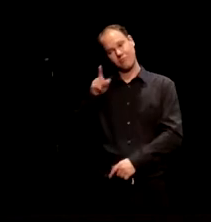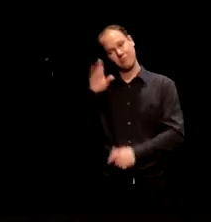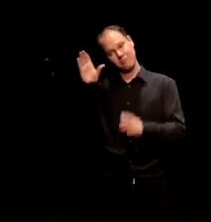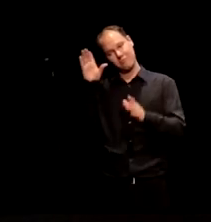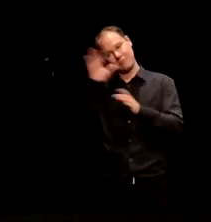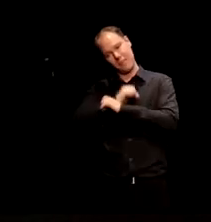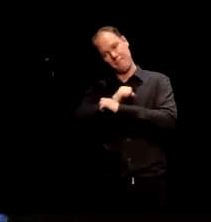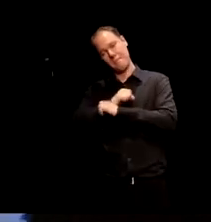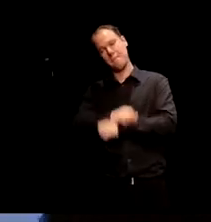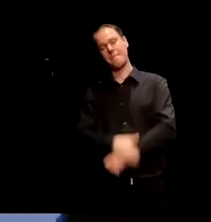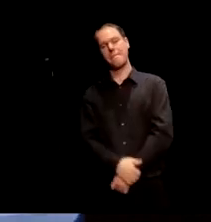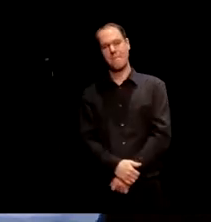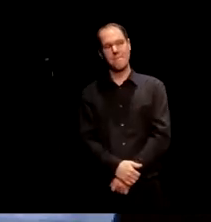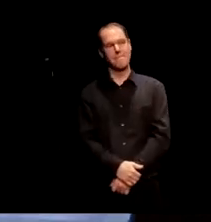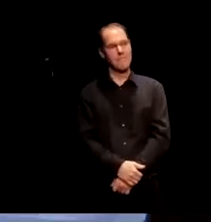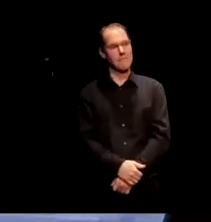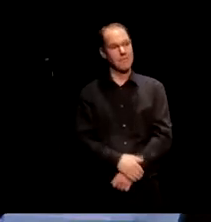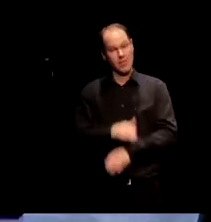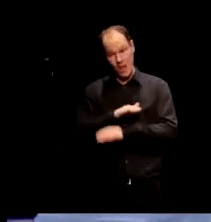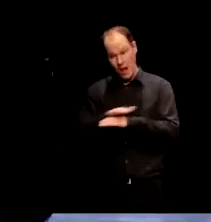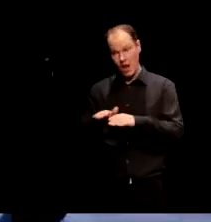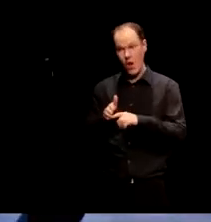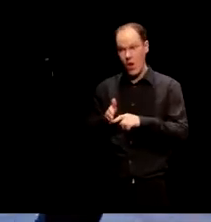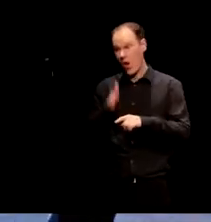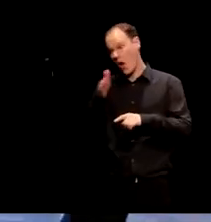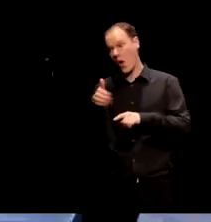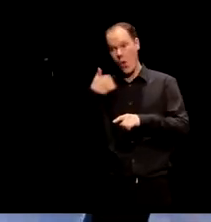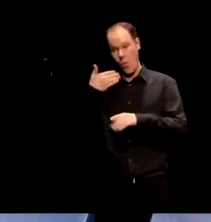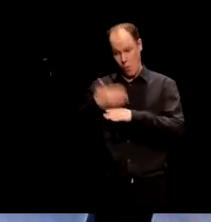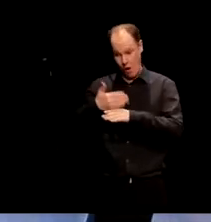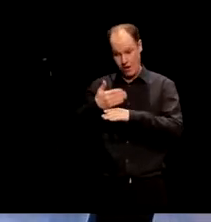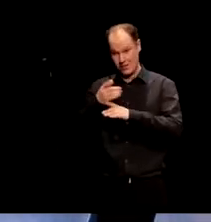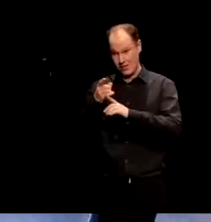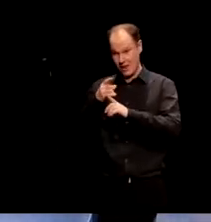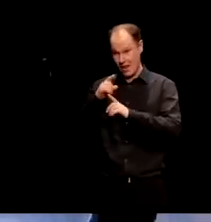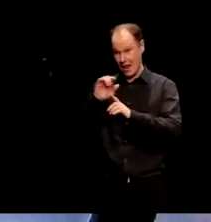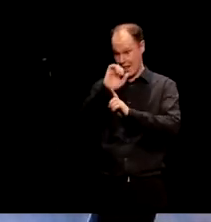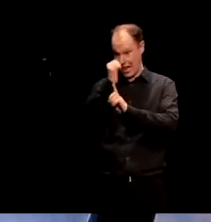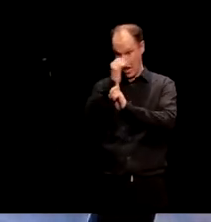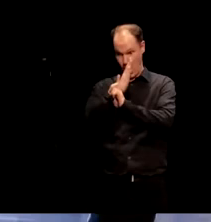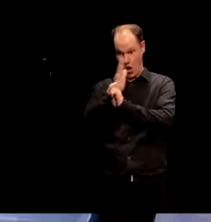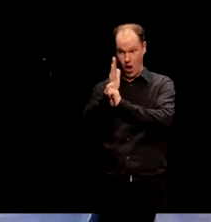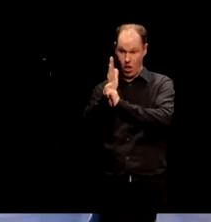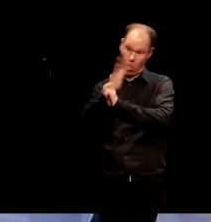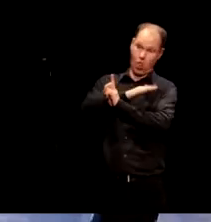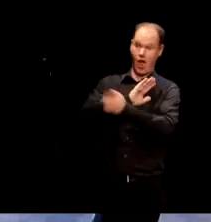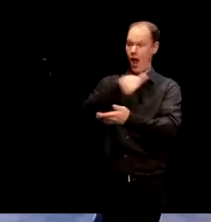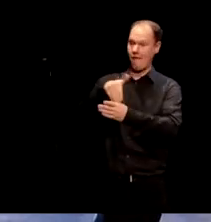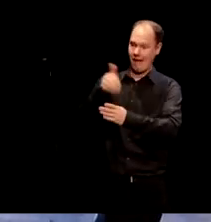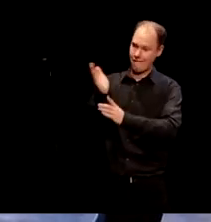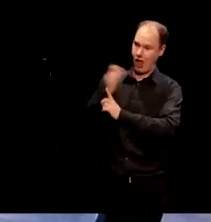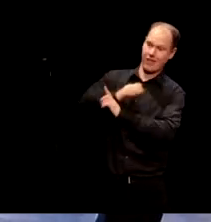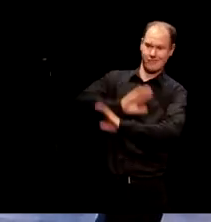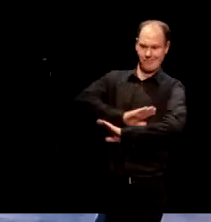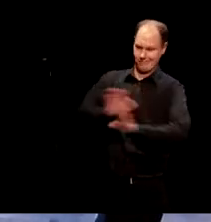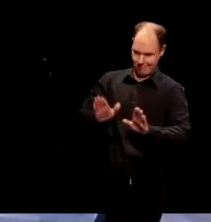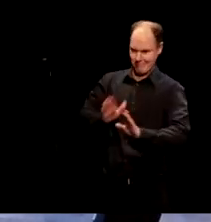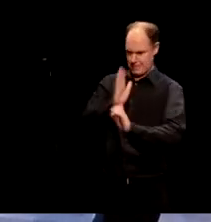sleep. And don't you go down to work tomorrow till 1 minute after 10. You promise? All